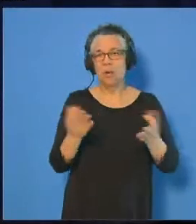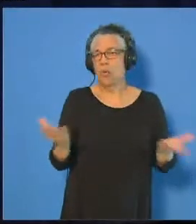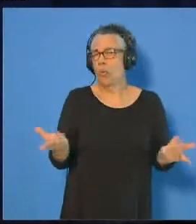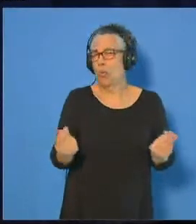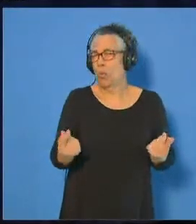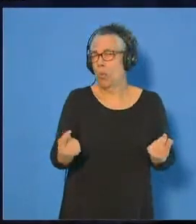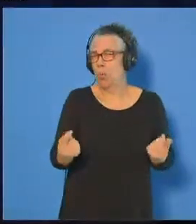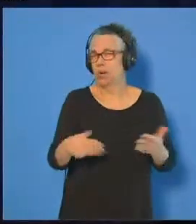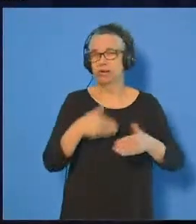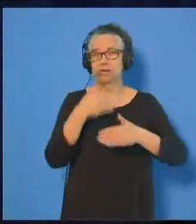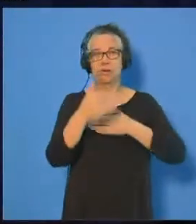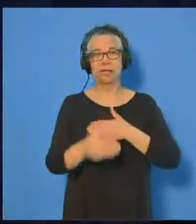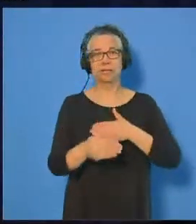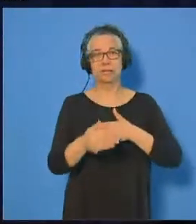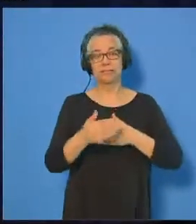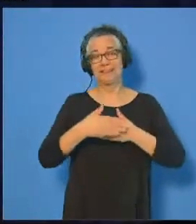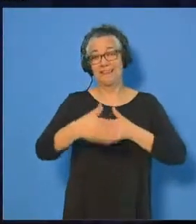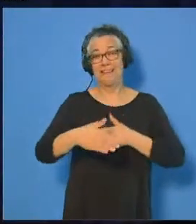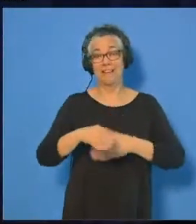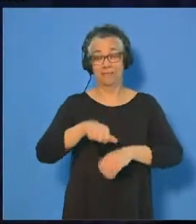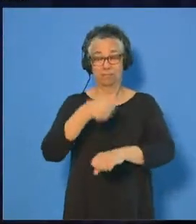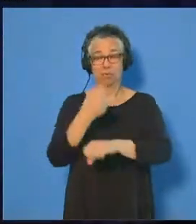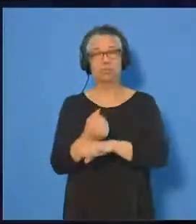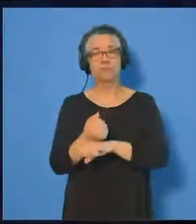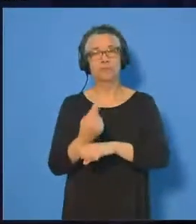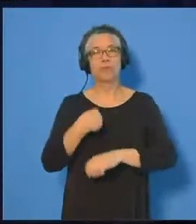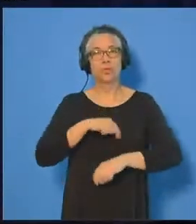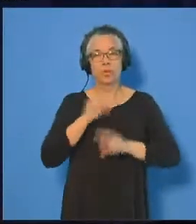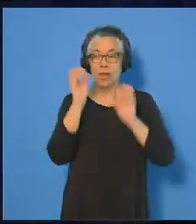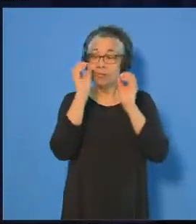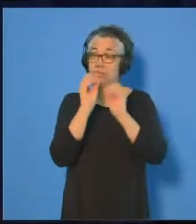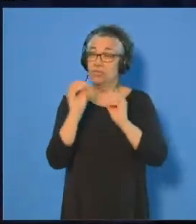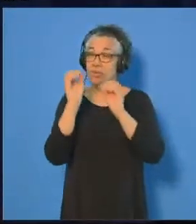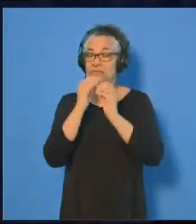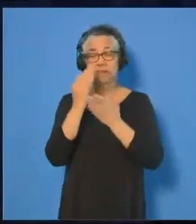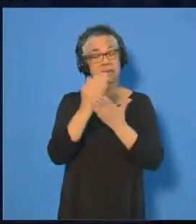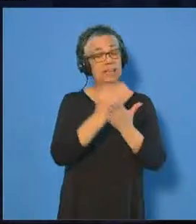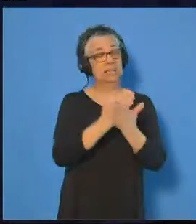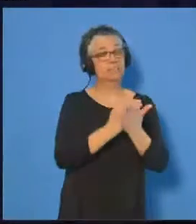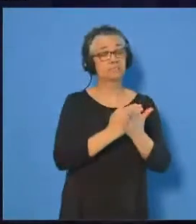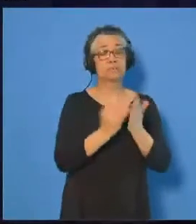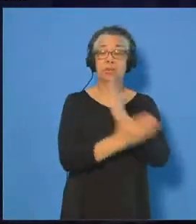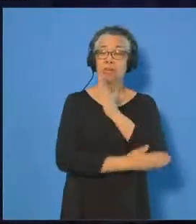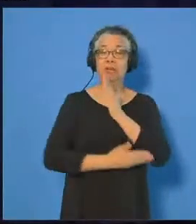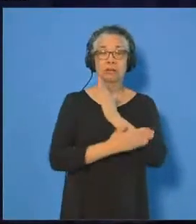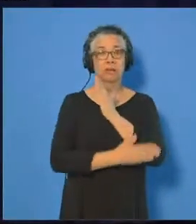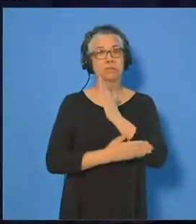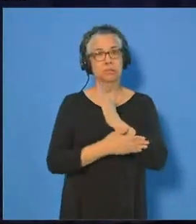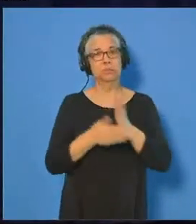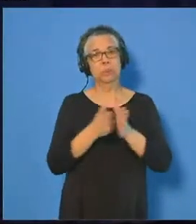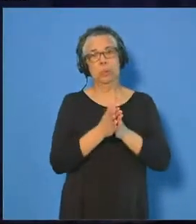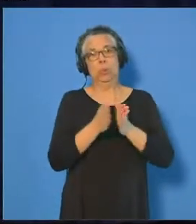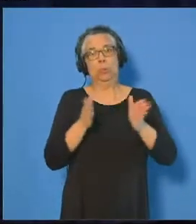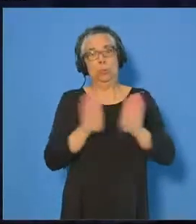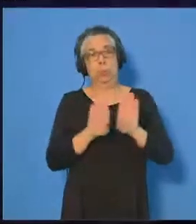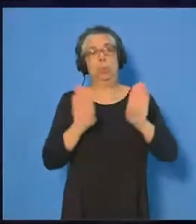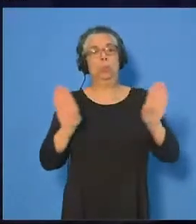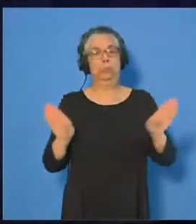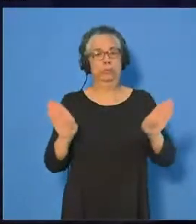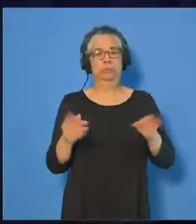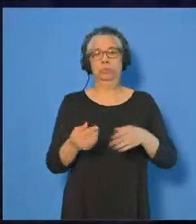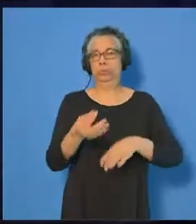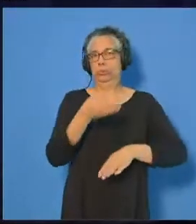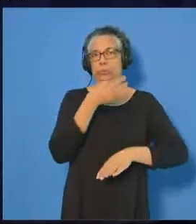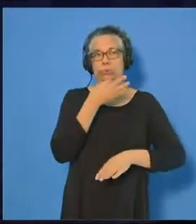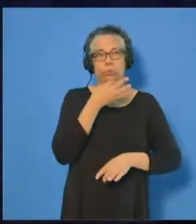post-shelter in place. We have observed the lessons of countries that have opened too far and too wide too soon,